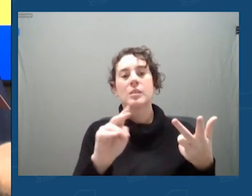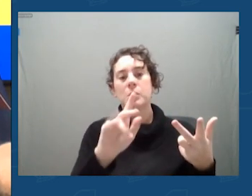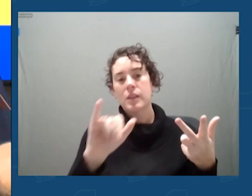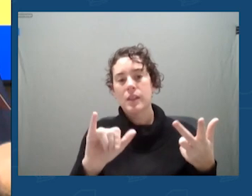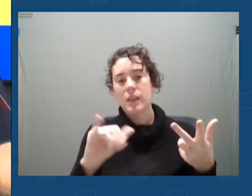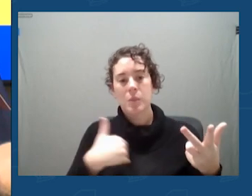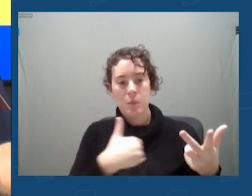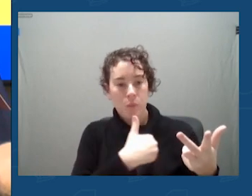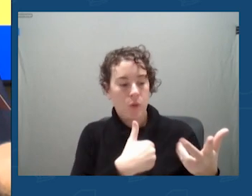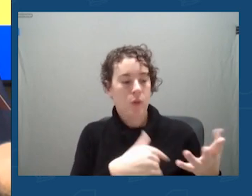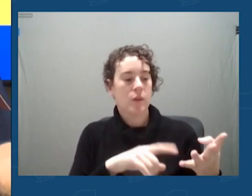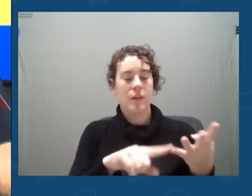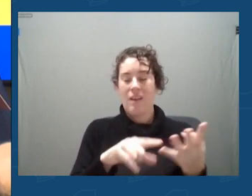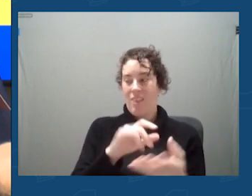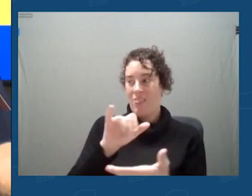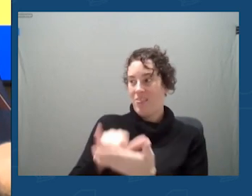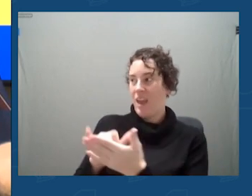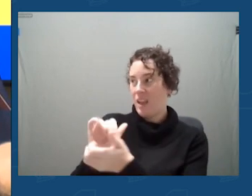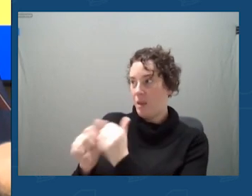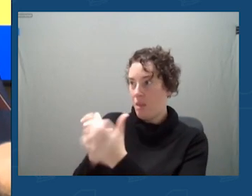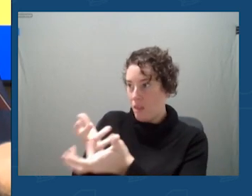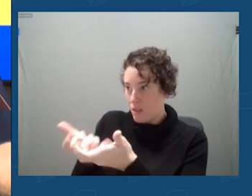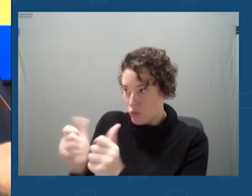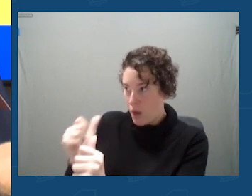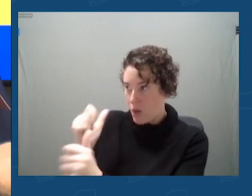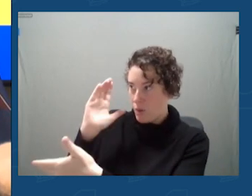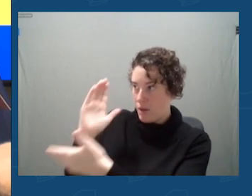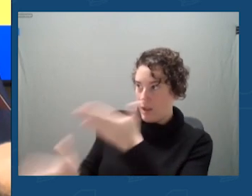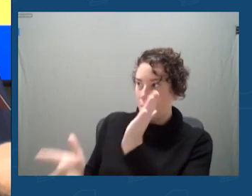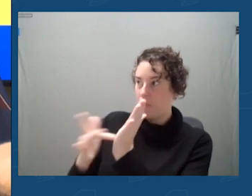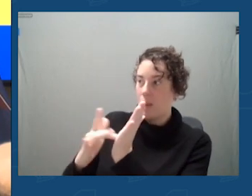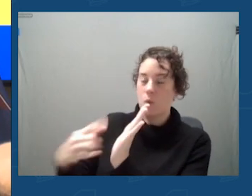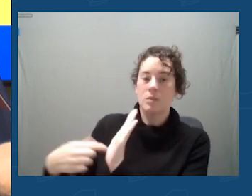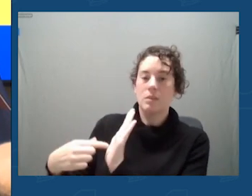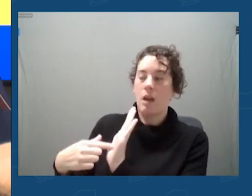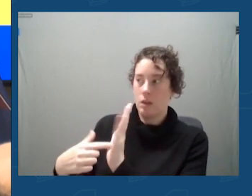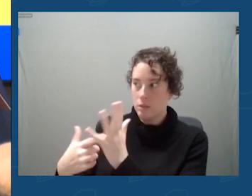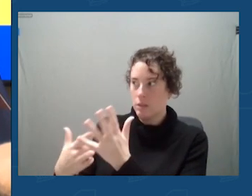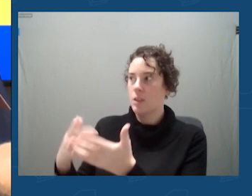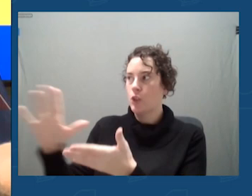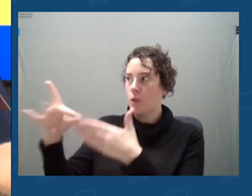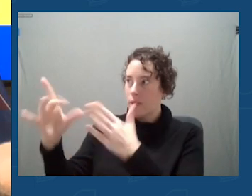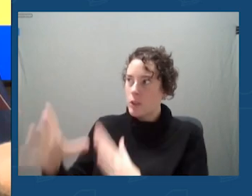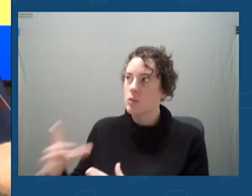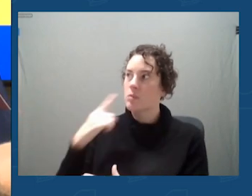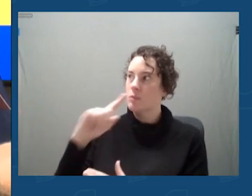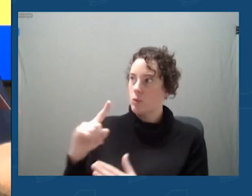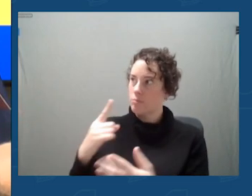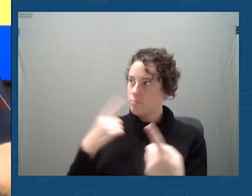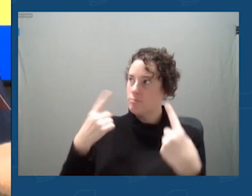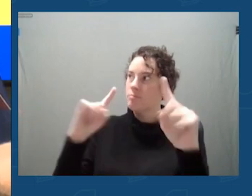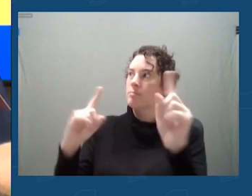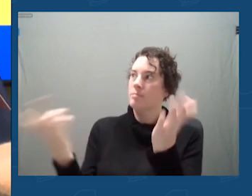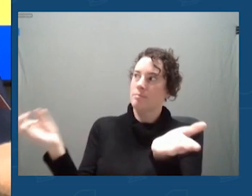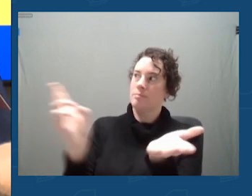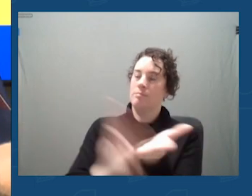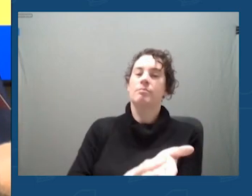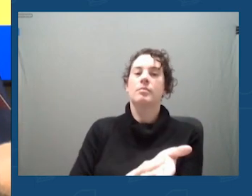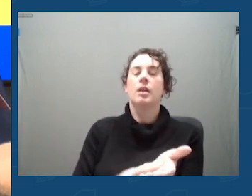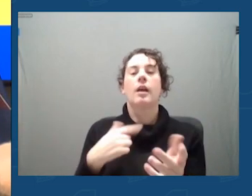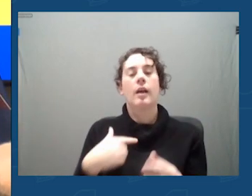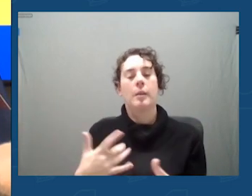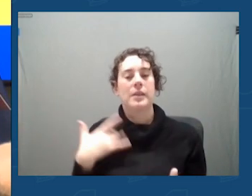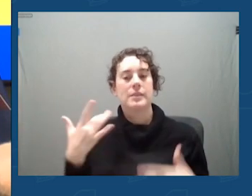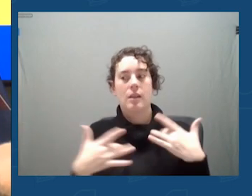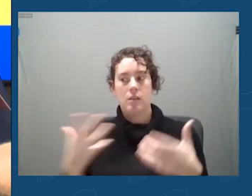End Medical Debt Campaign for their leadership in getting this bill passed and signed. I look forward to contributing to this work and